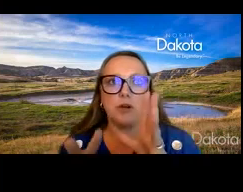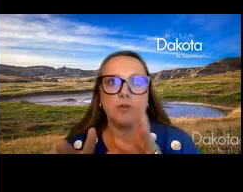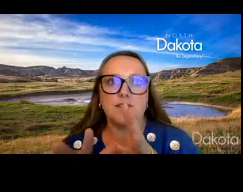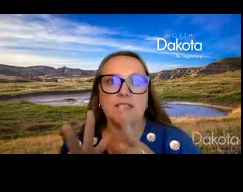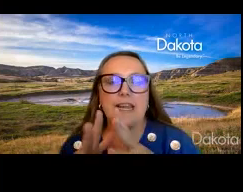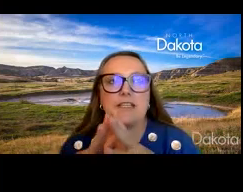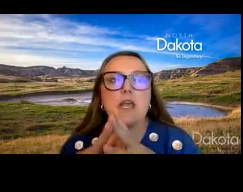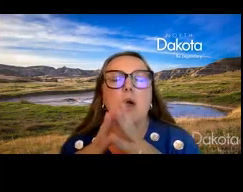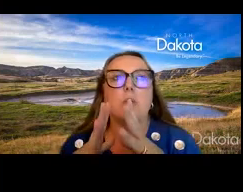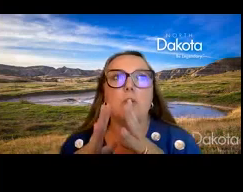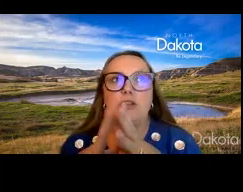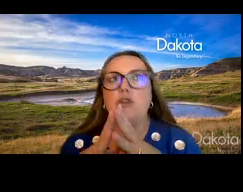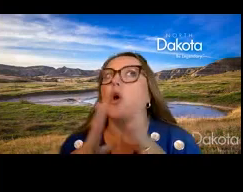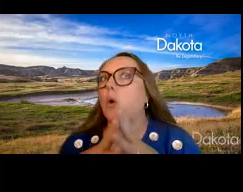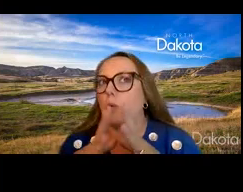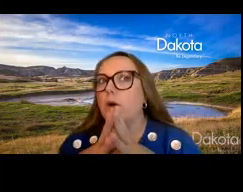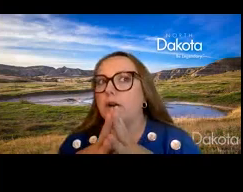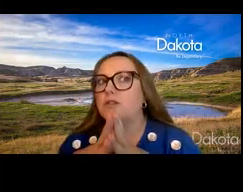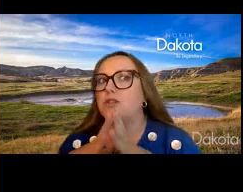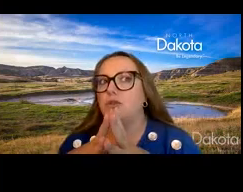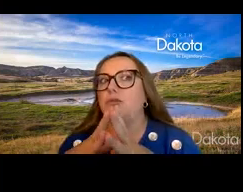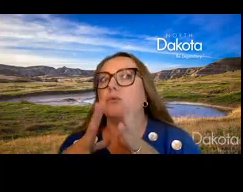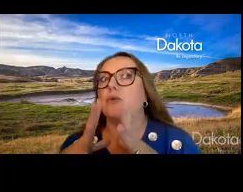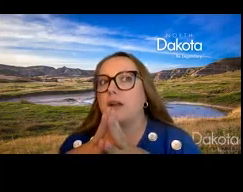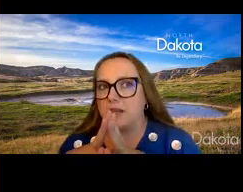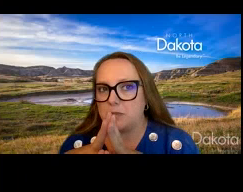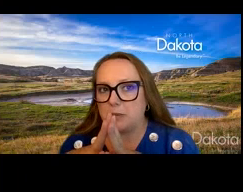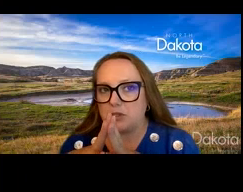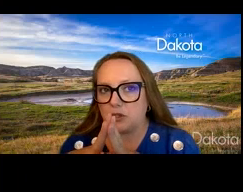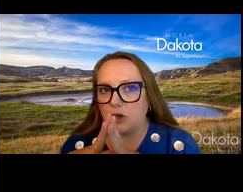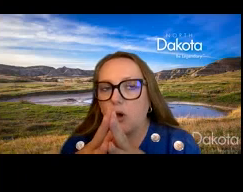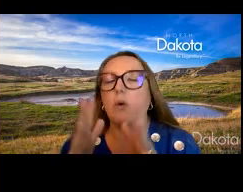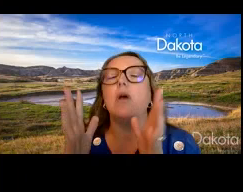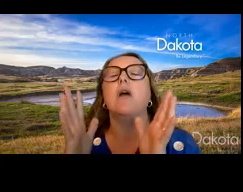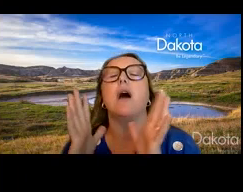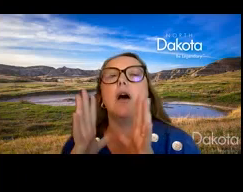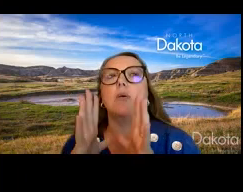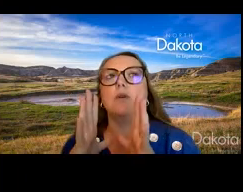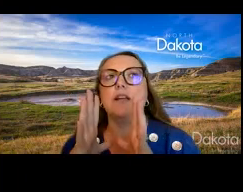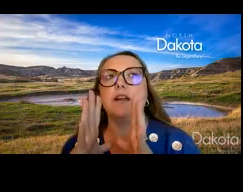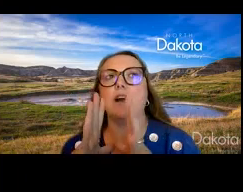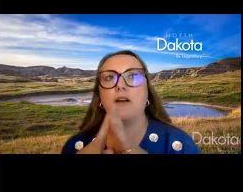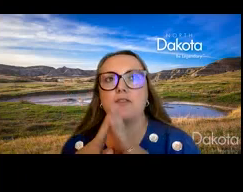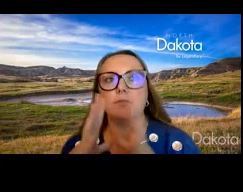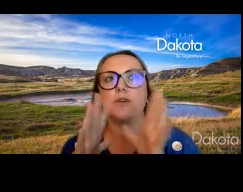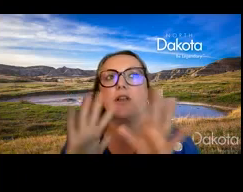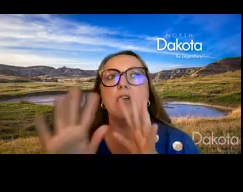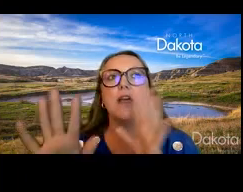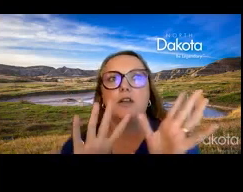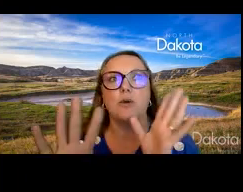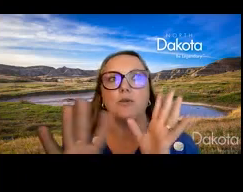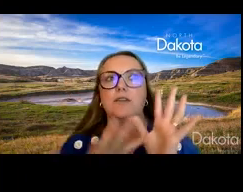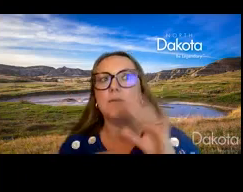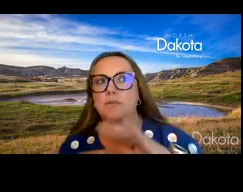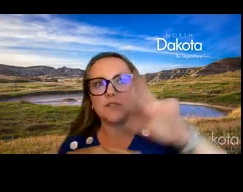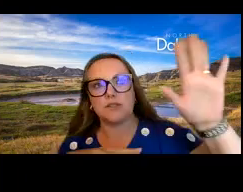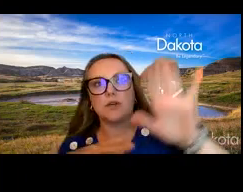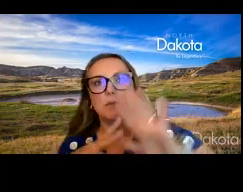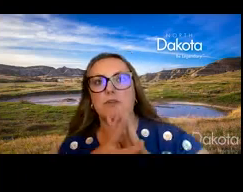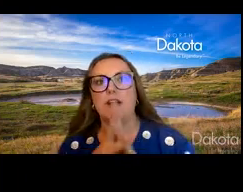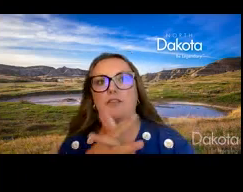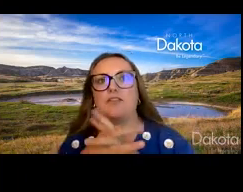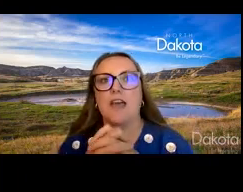regionally throughout the state, we know where to recommend people to go. We are comfortable, yep,